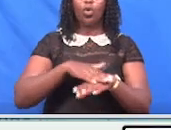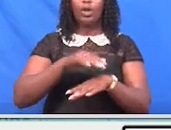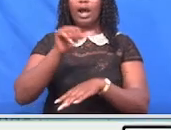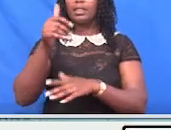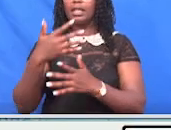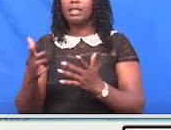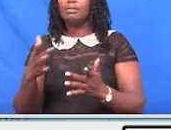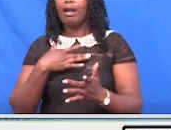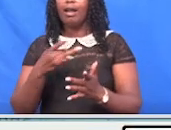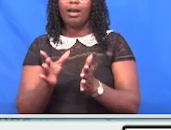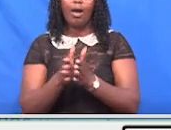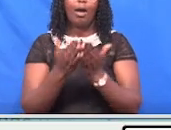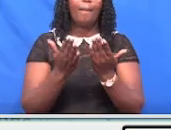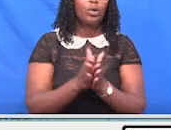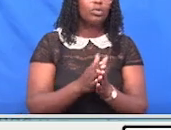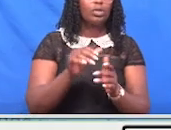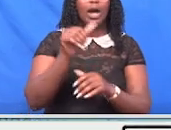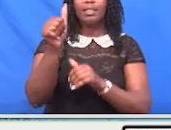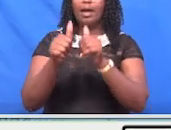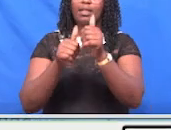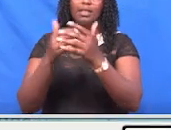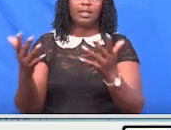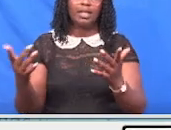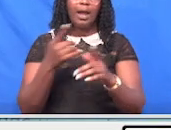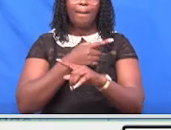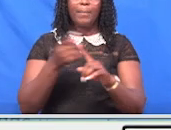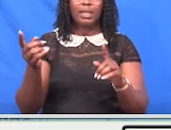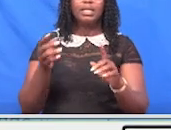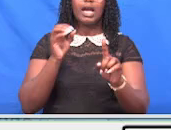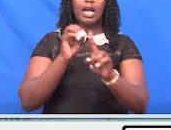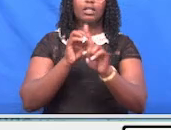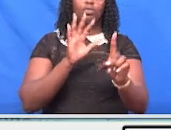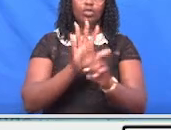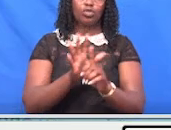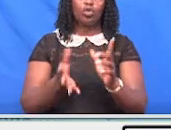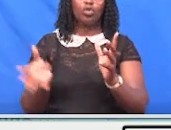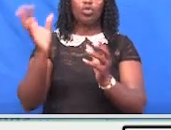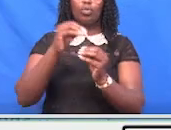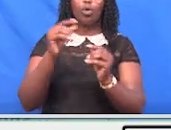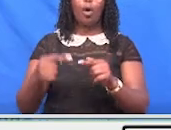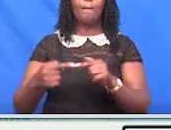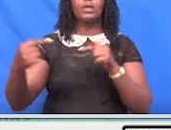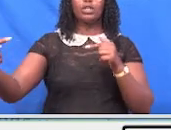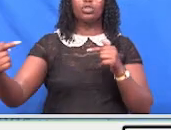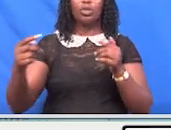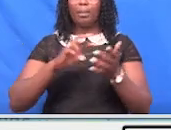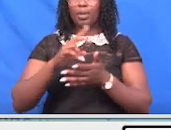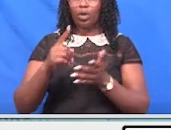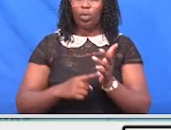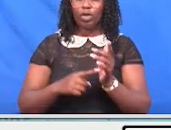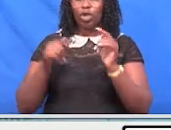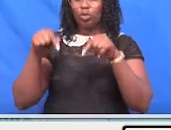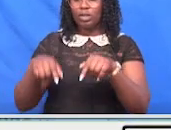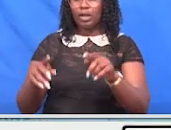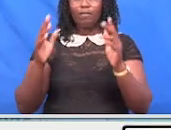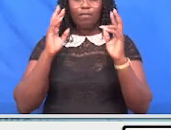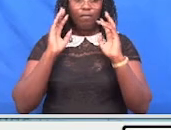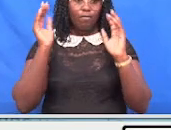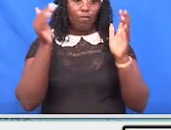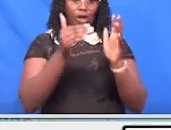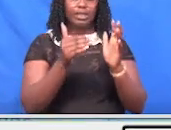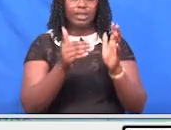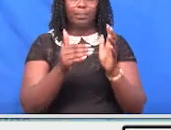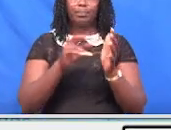it exposes you to more objections. Okay. So that's the catch. Right. So it is just you looking into, and so we have all